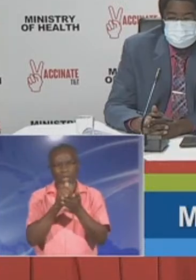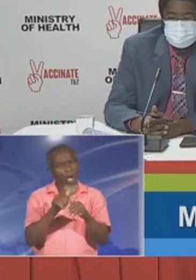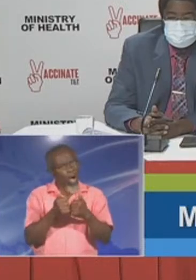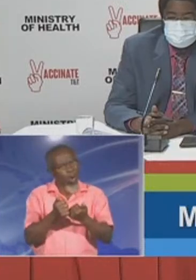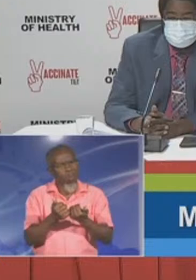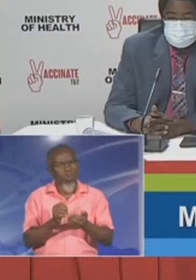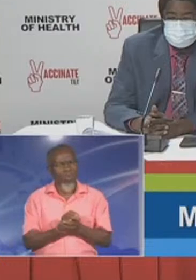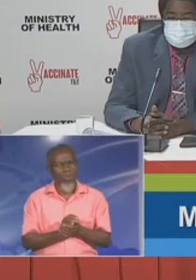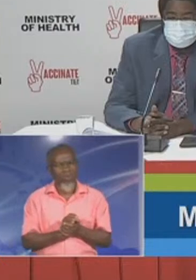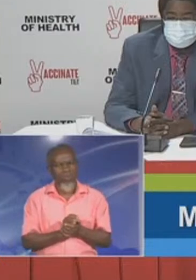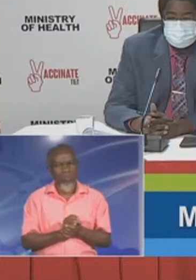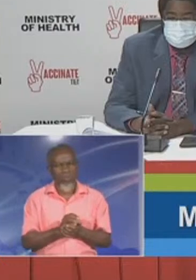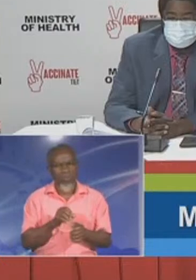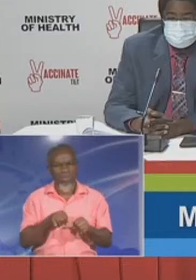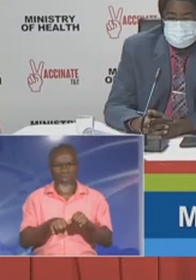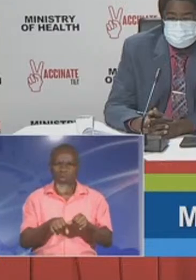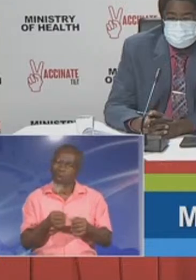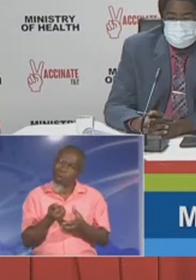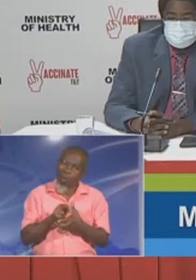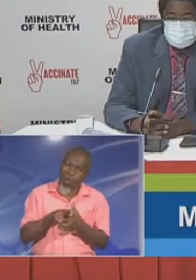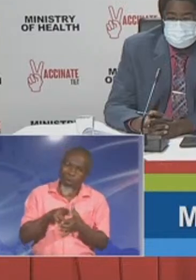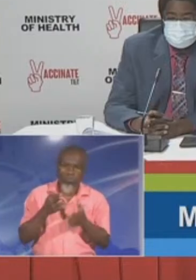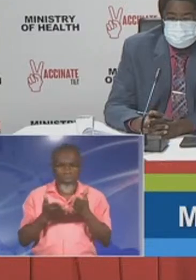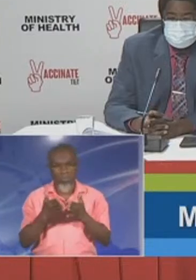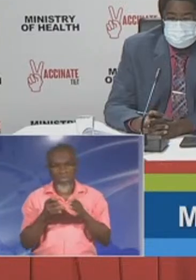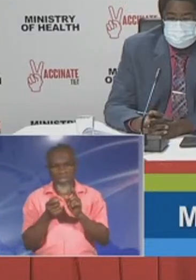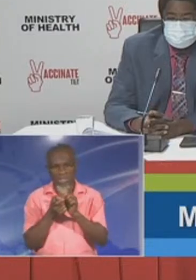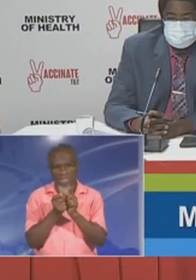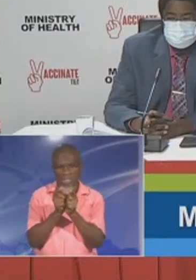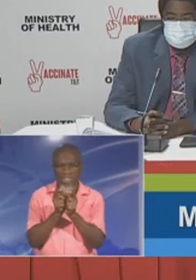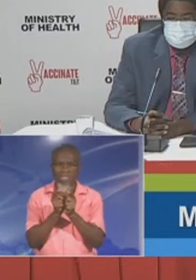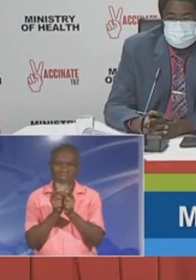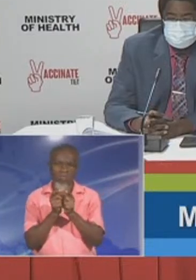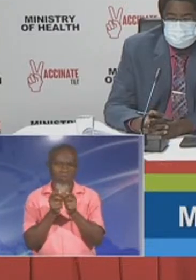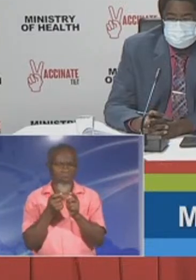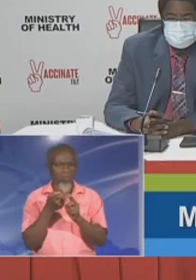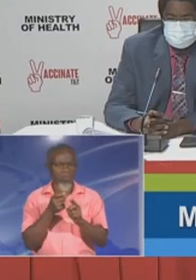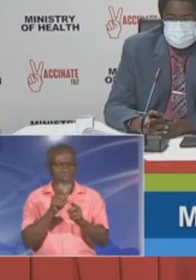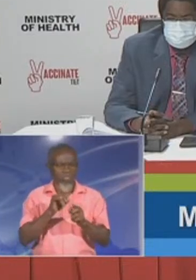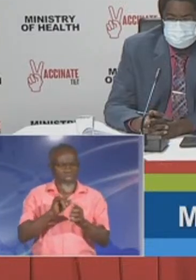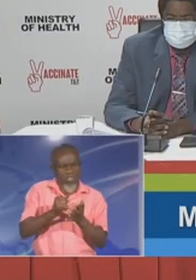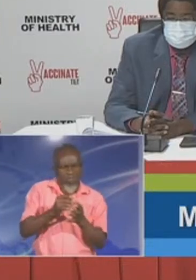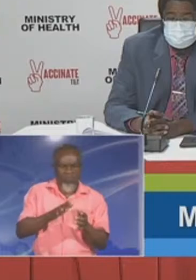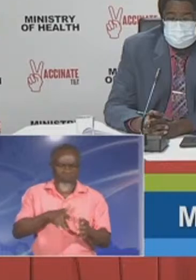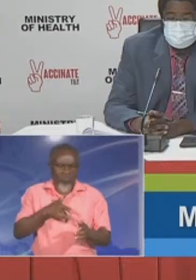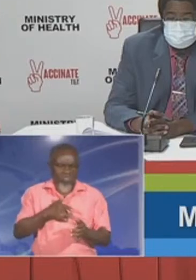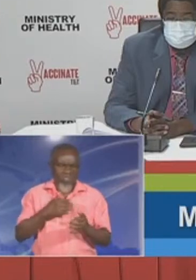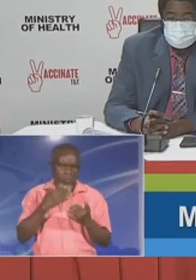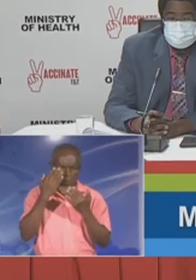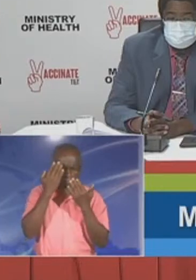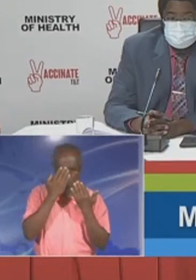just move beyond feeling sad and actually reaching out or going to get the help?